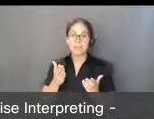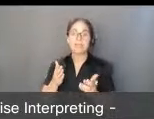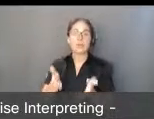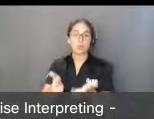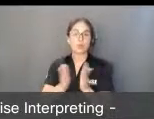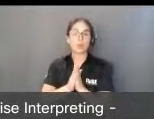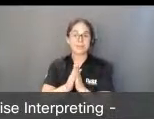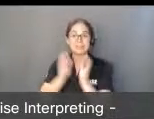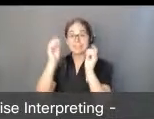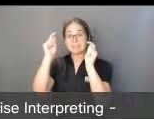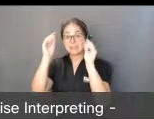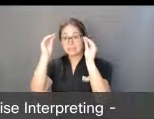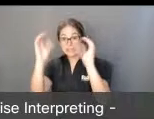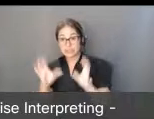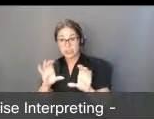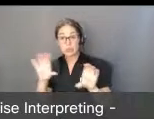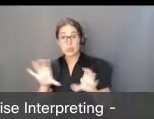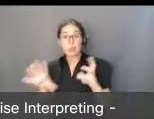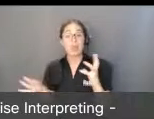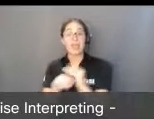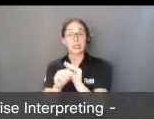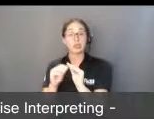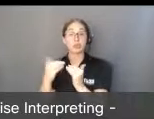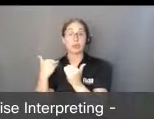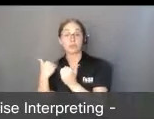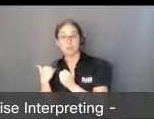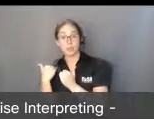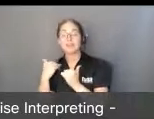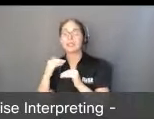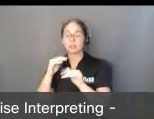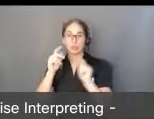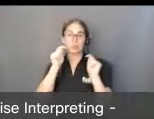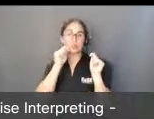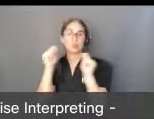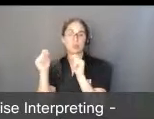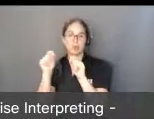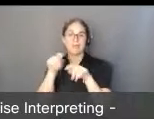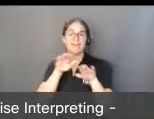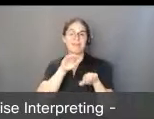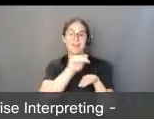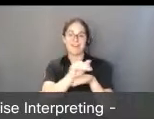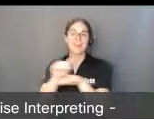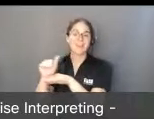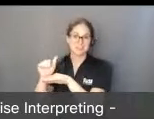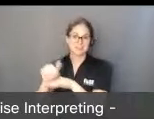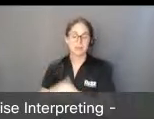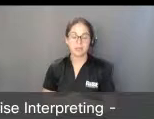be tutoring at night to support students as well. So we are open to,